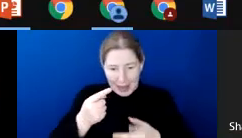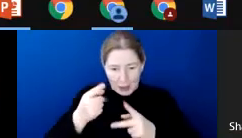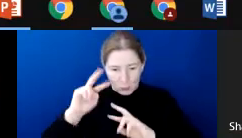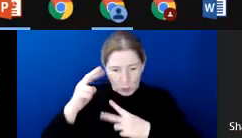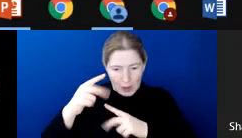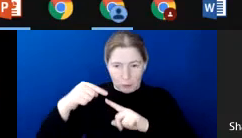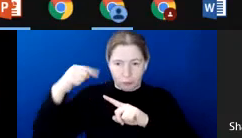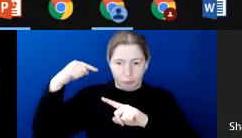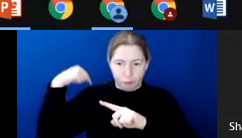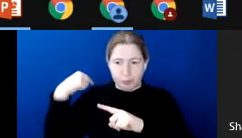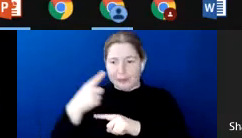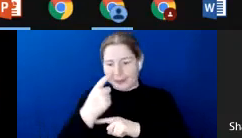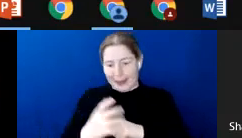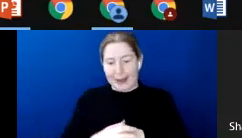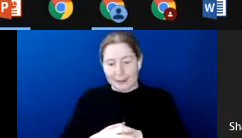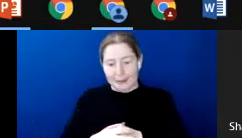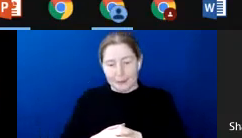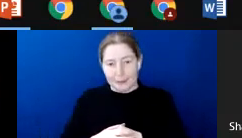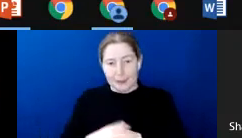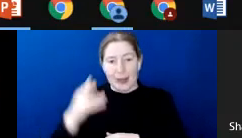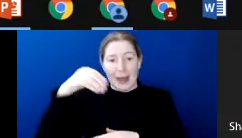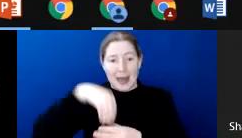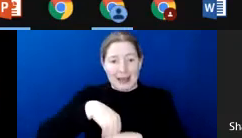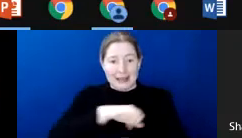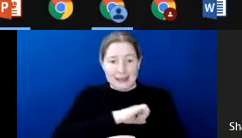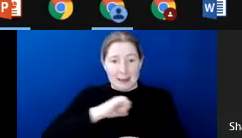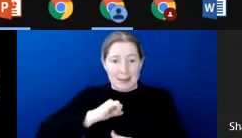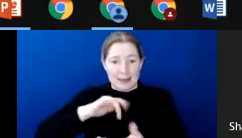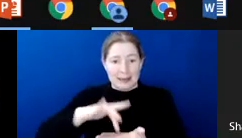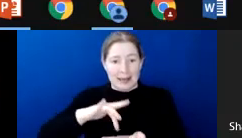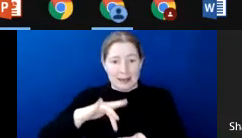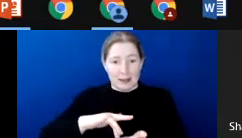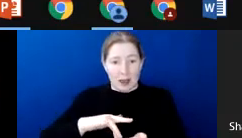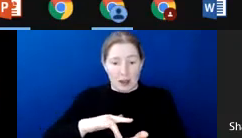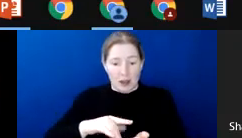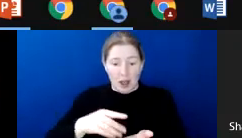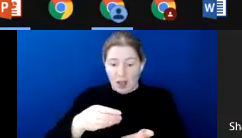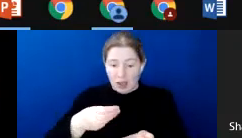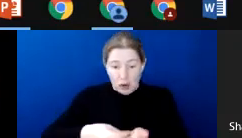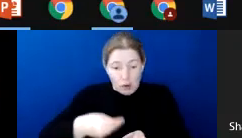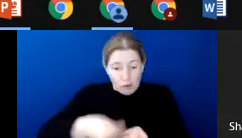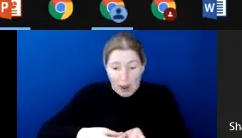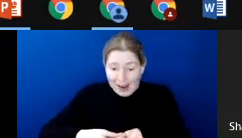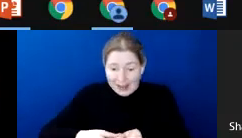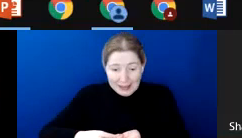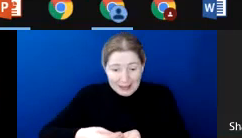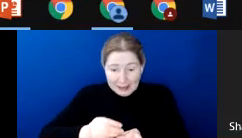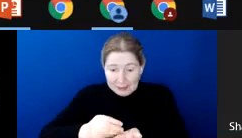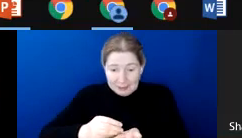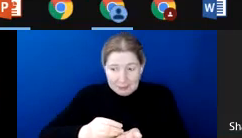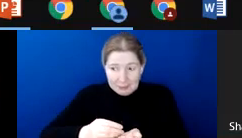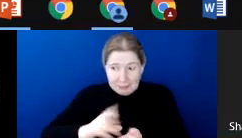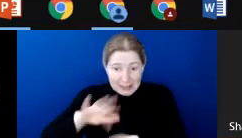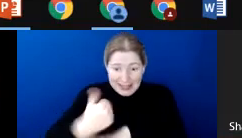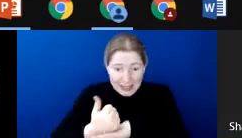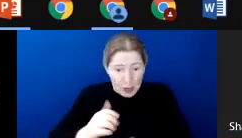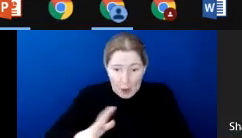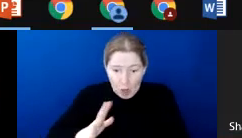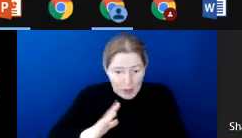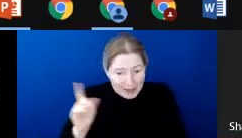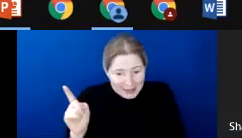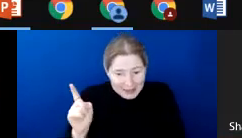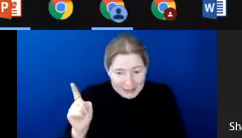Inside Business Central, all the rates are set up for mileages. So once the user have set in the